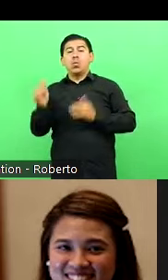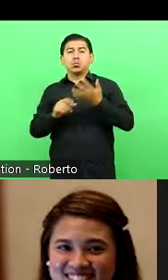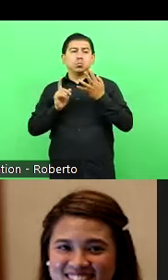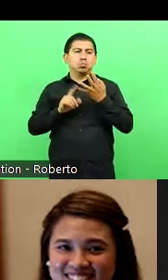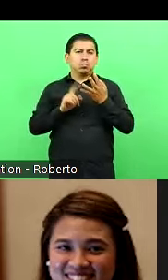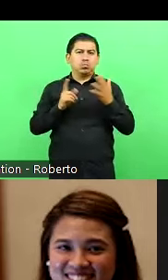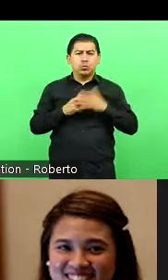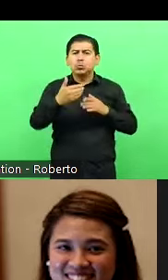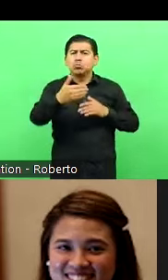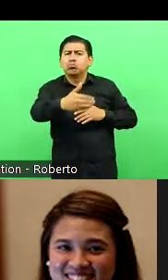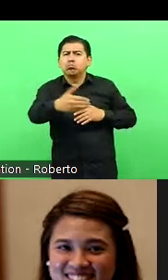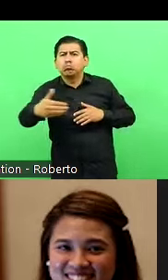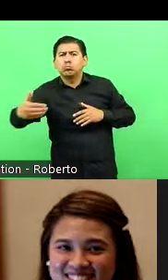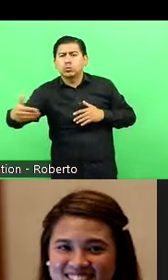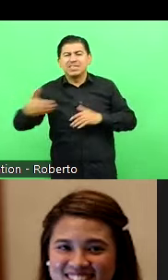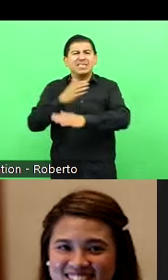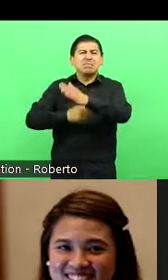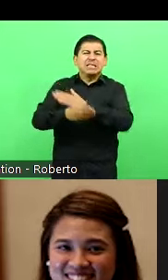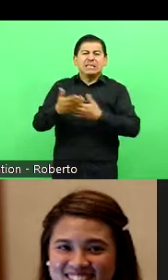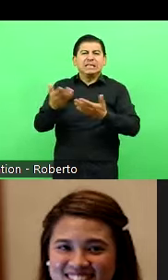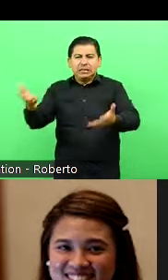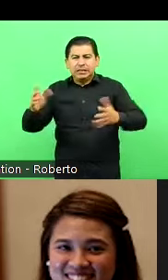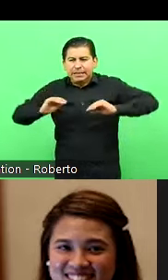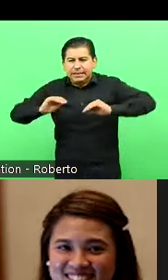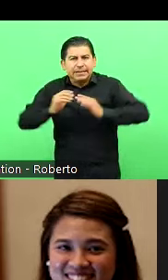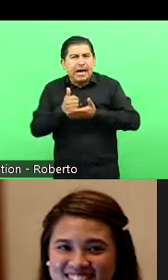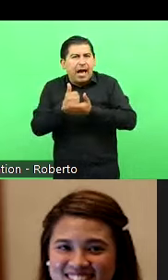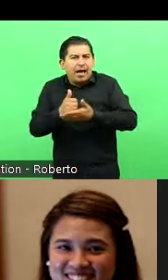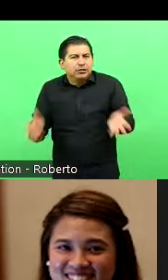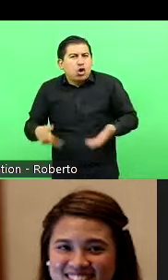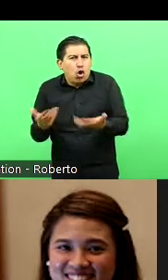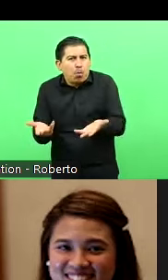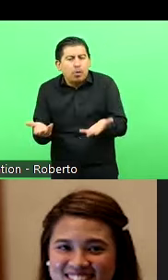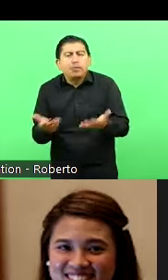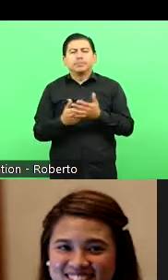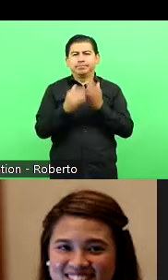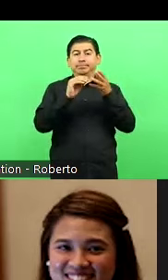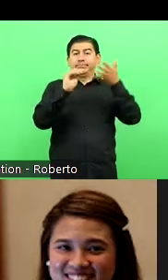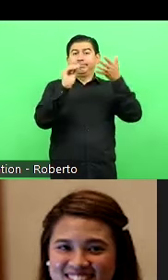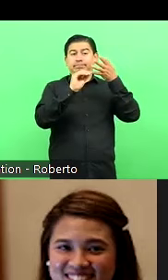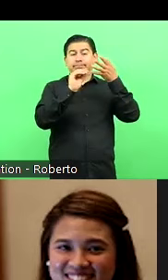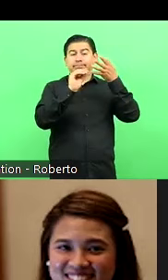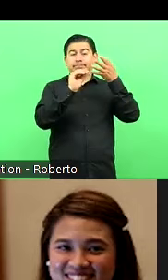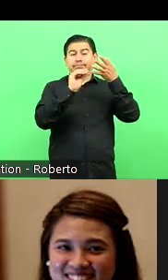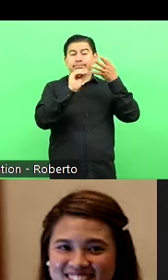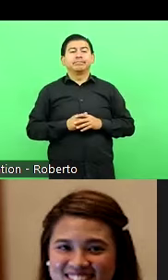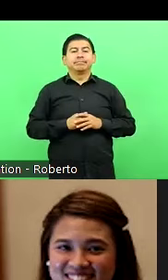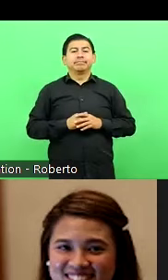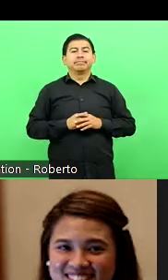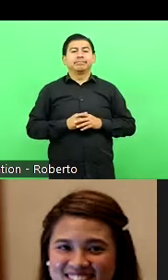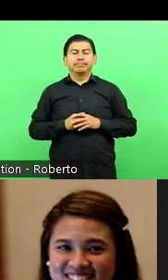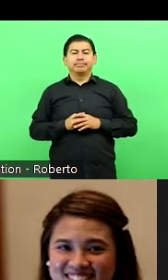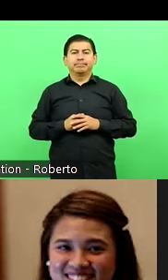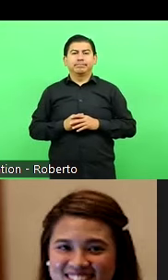that that should also be accessible to those who are differently able. We